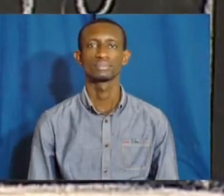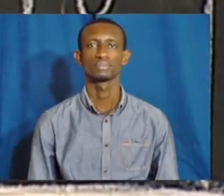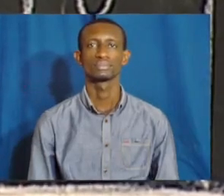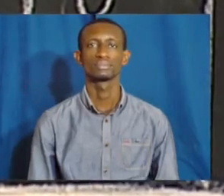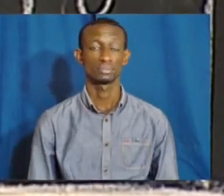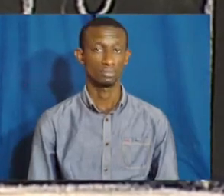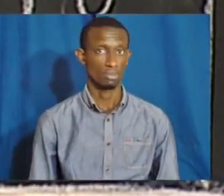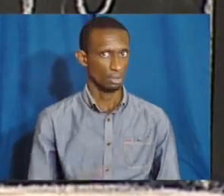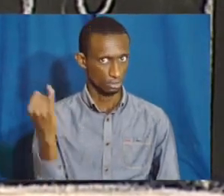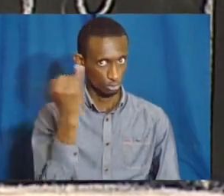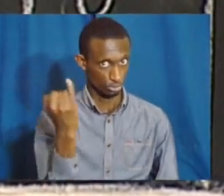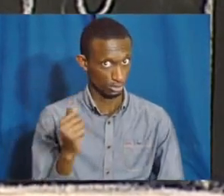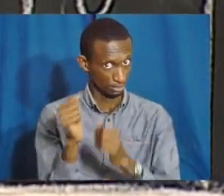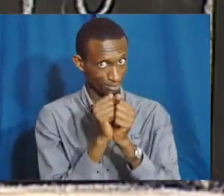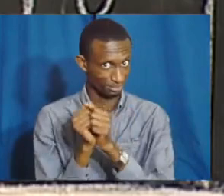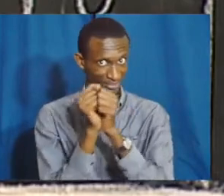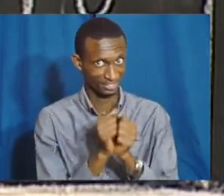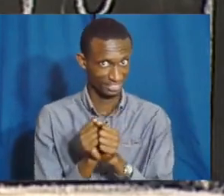We are going to draw it together.